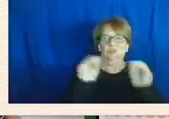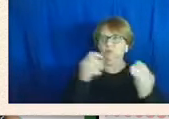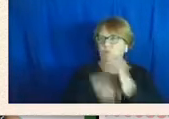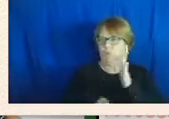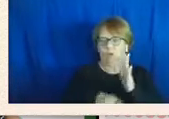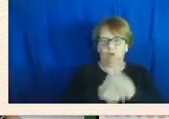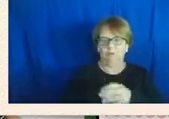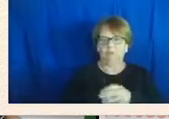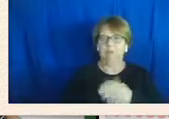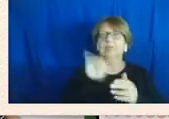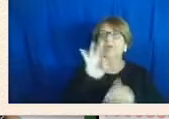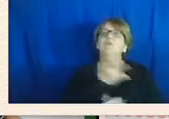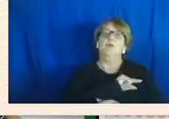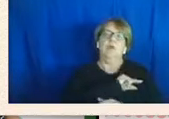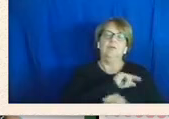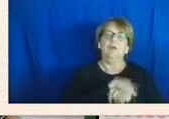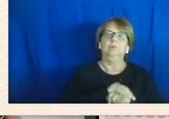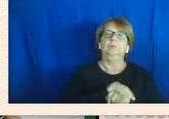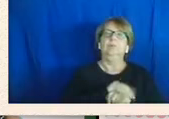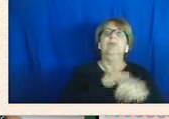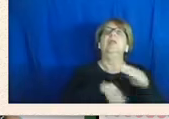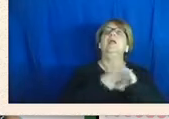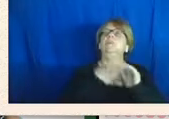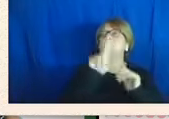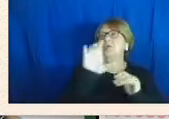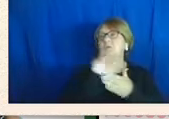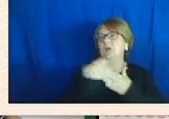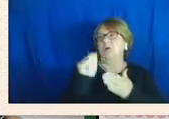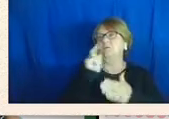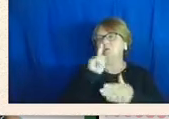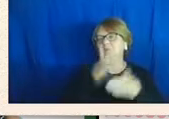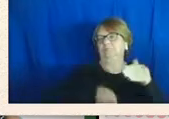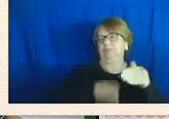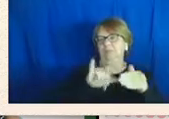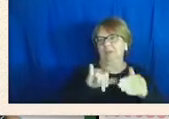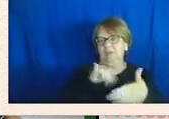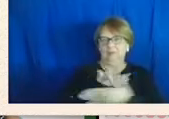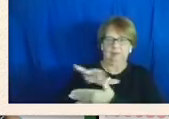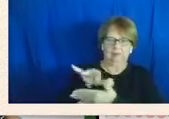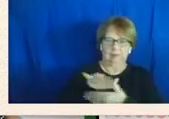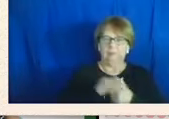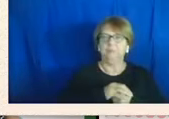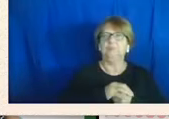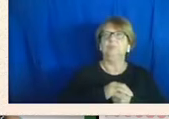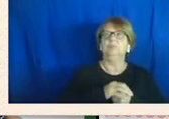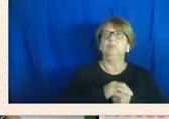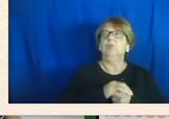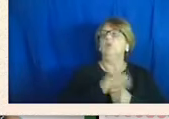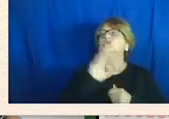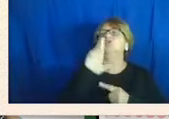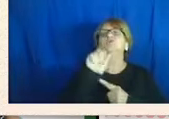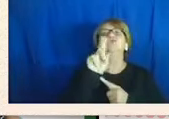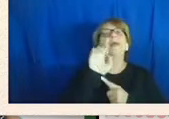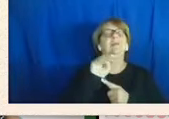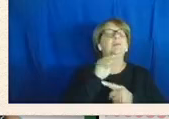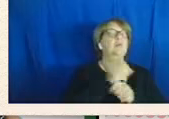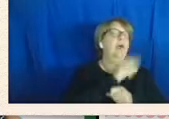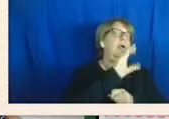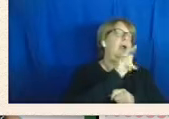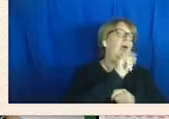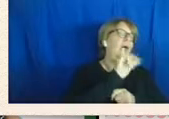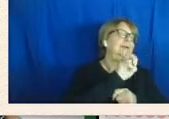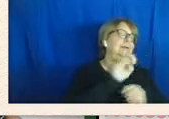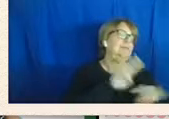and up to $100 for completing study measures. They're randomized to receive either our cognitive behavioral treatment, which is called the Unified